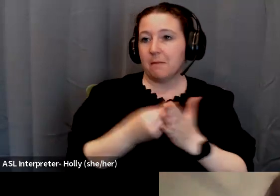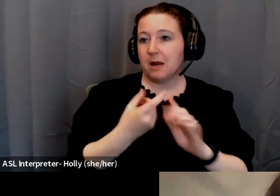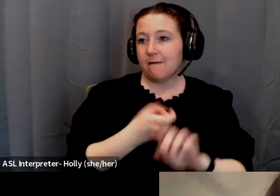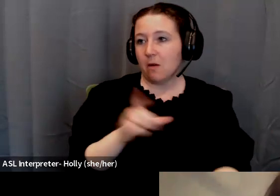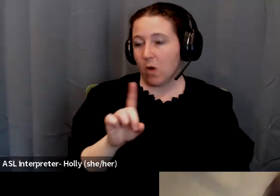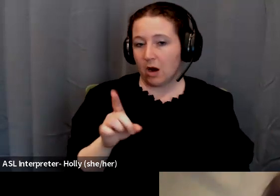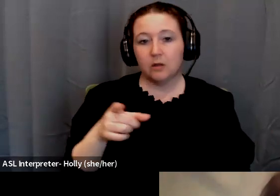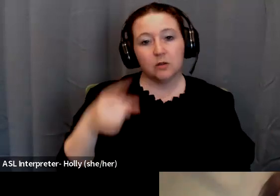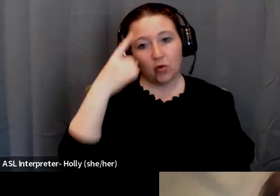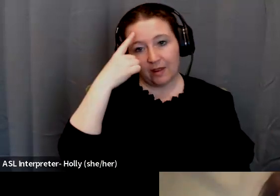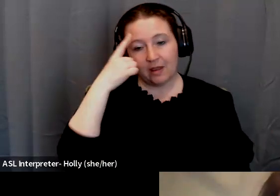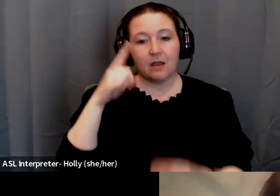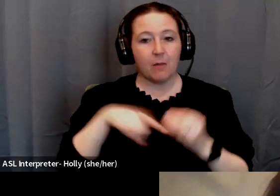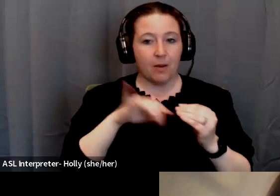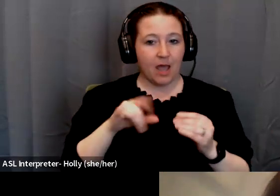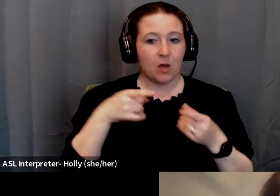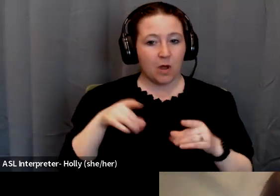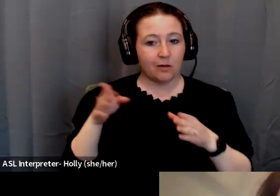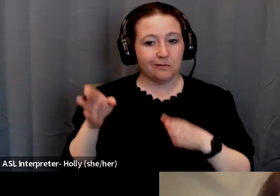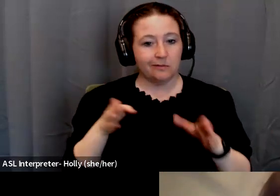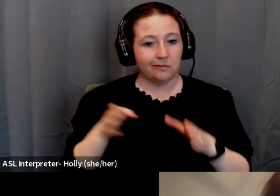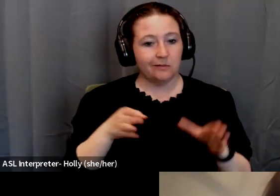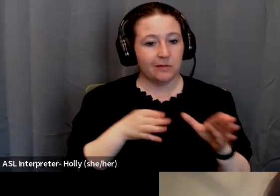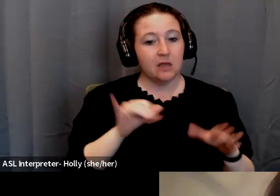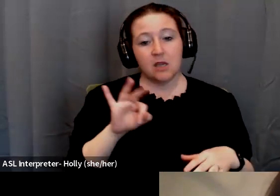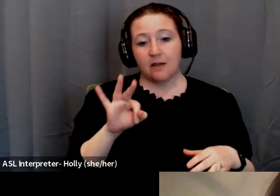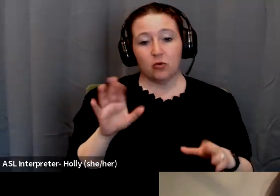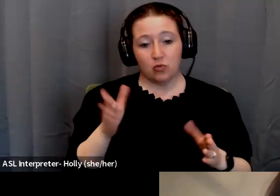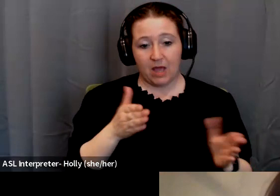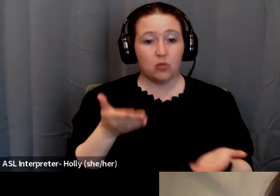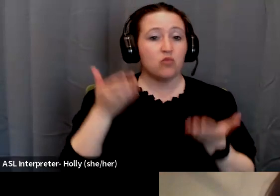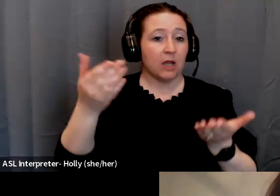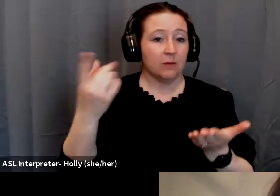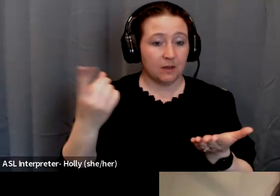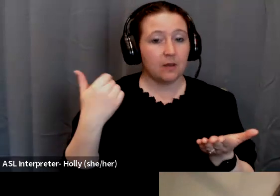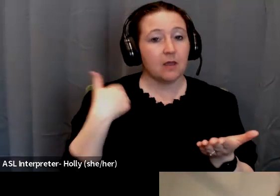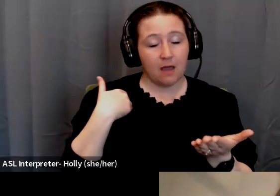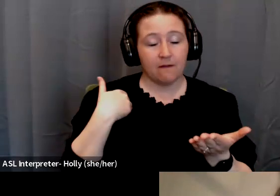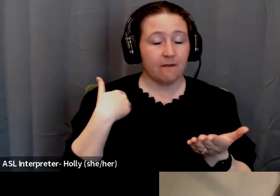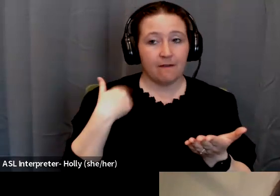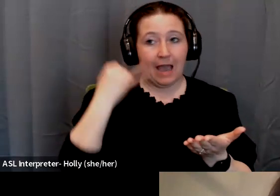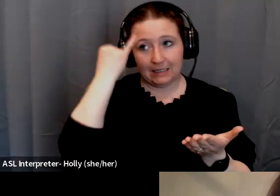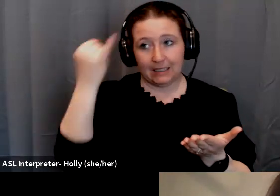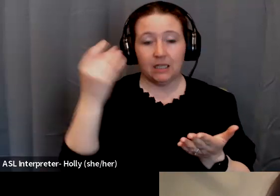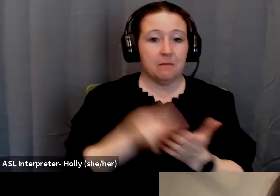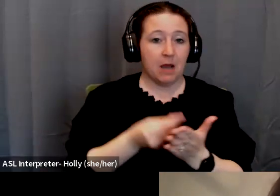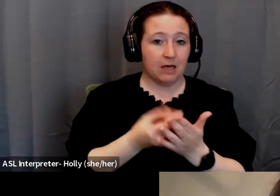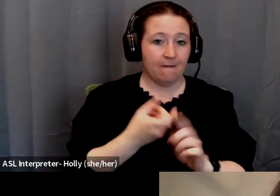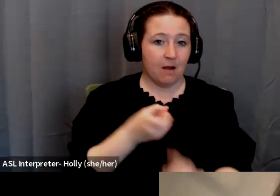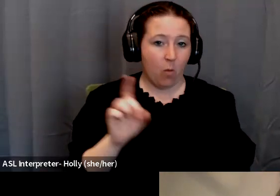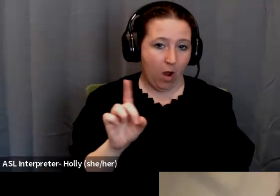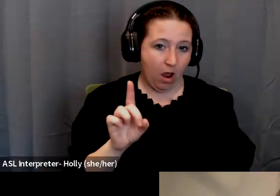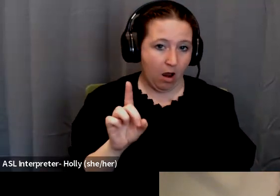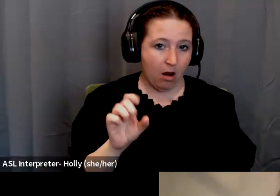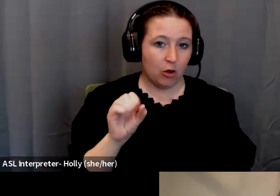your own preparation. And if you're going to bring something up like that, have a funding source identified so that that